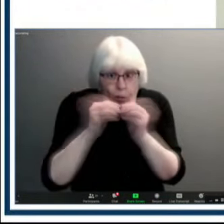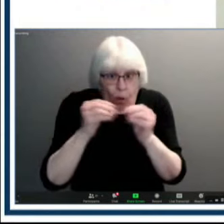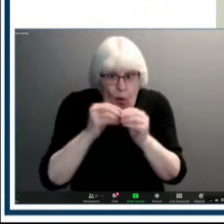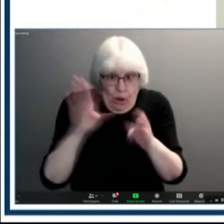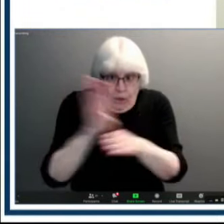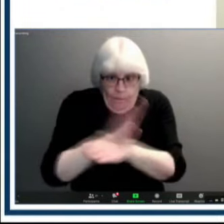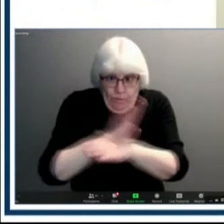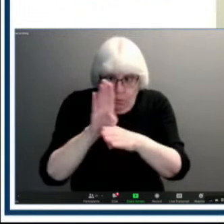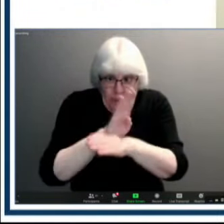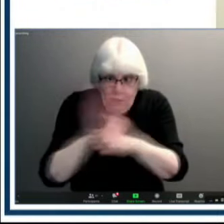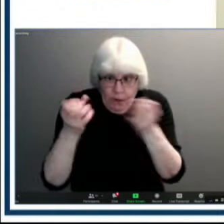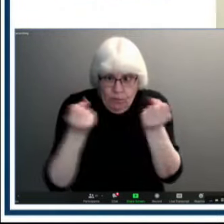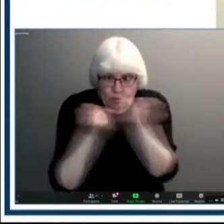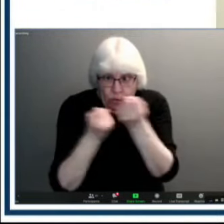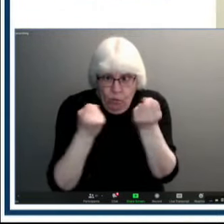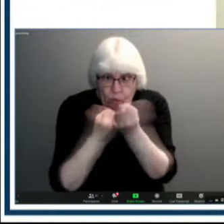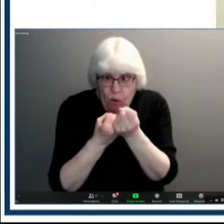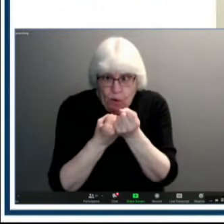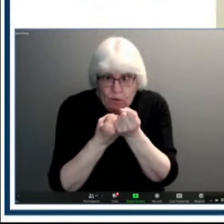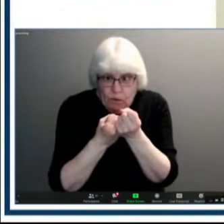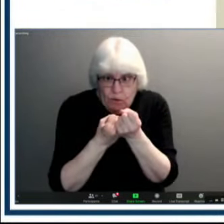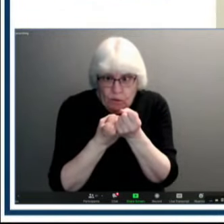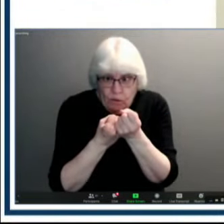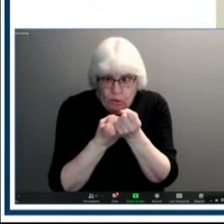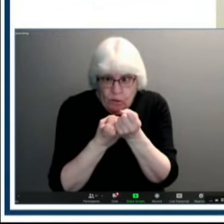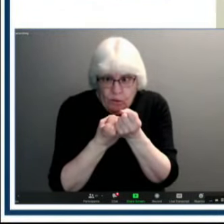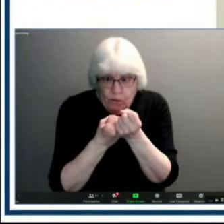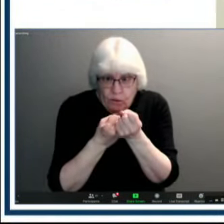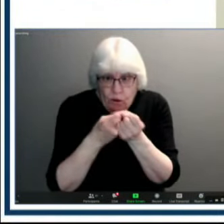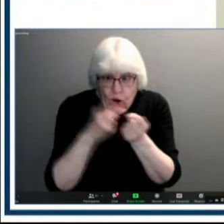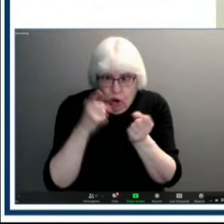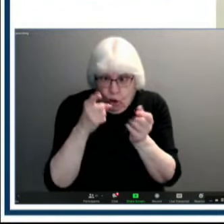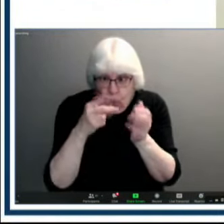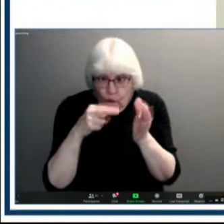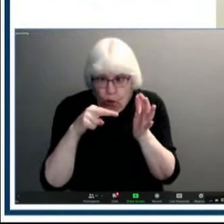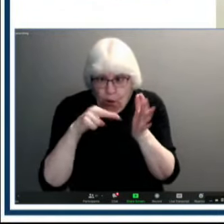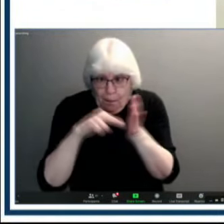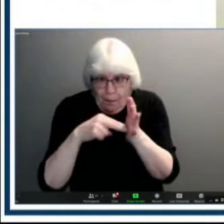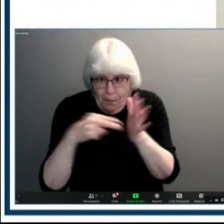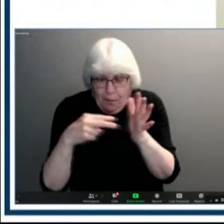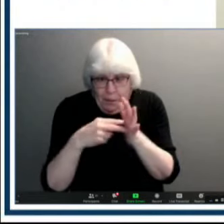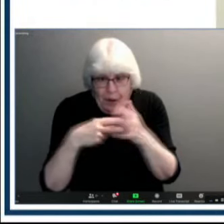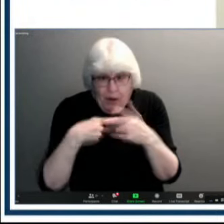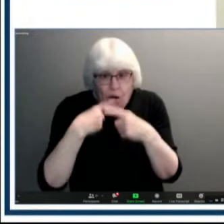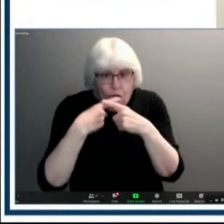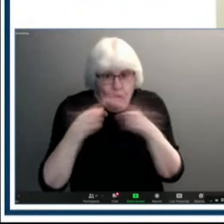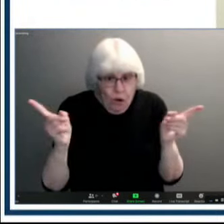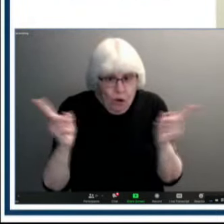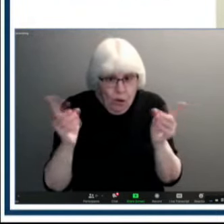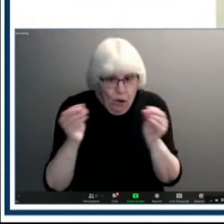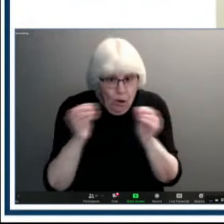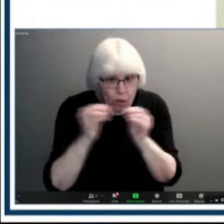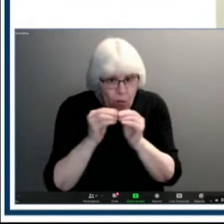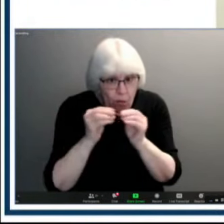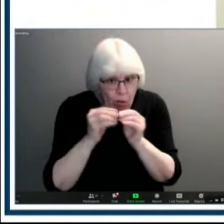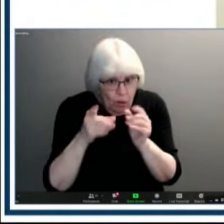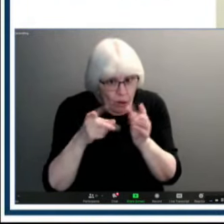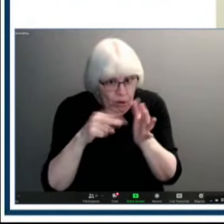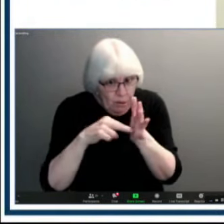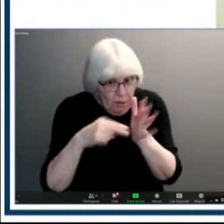You're talking about in addition to the ones that we just announced? Is that what you mean? Yes, because that targets certain